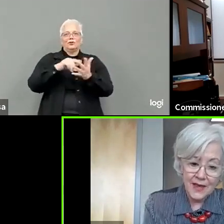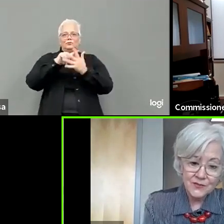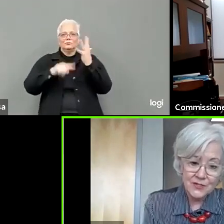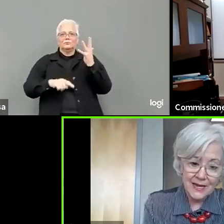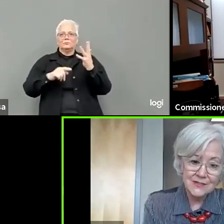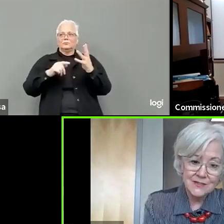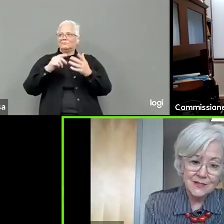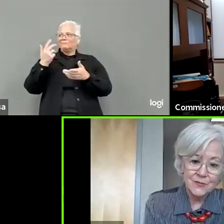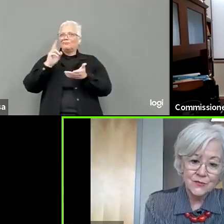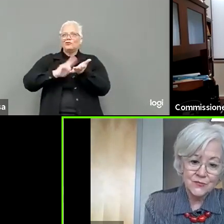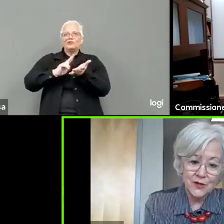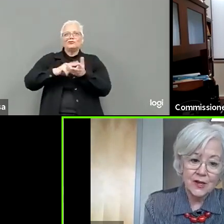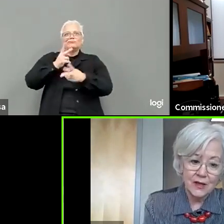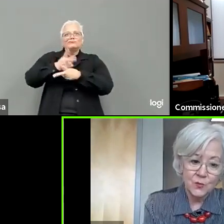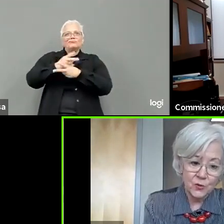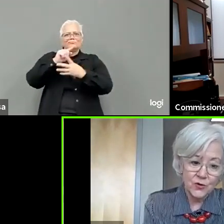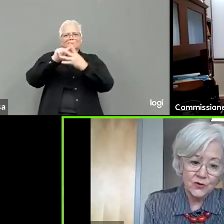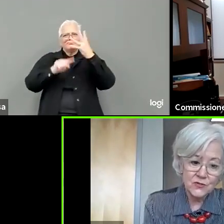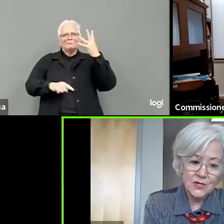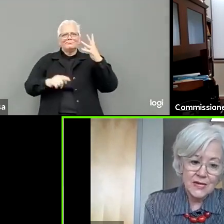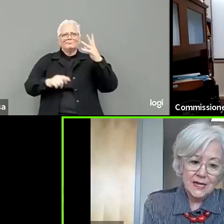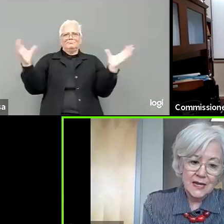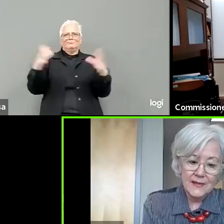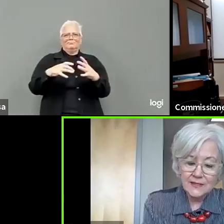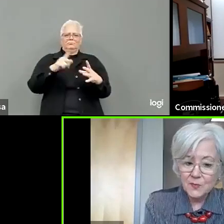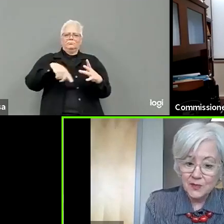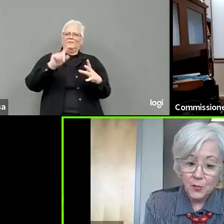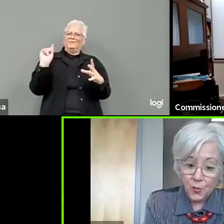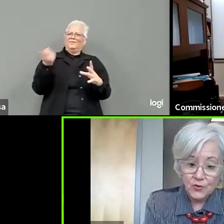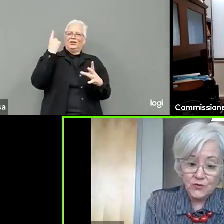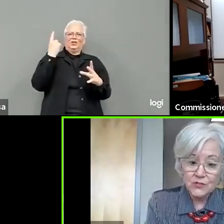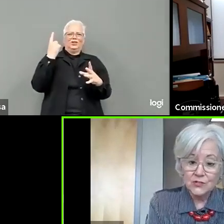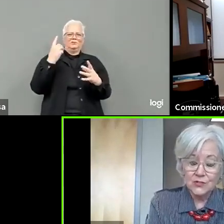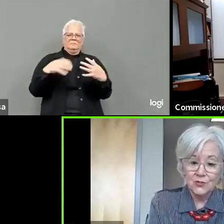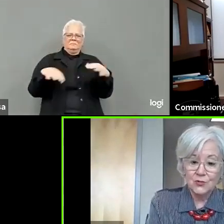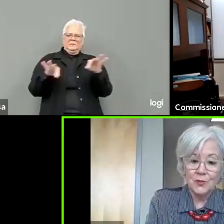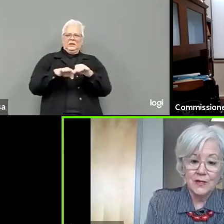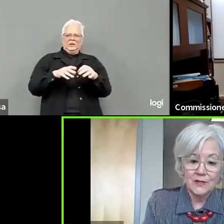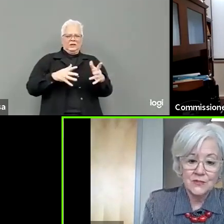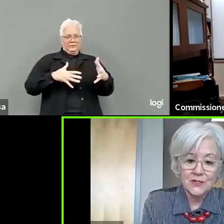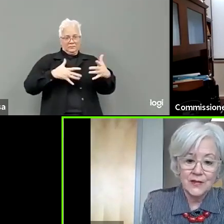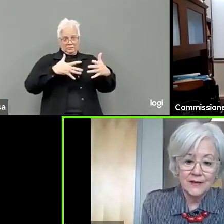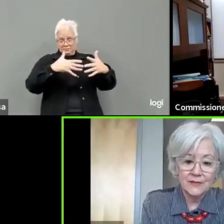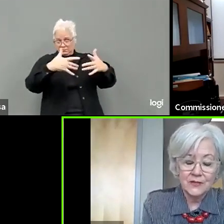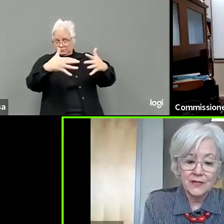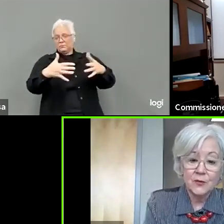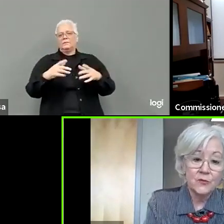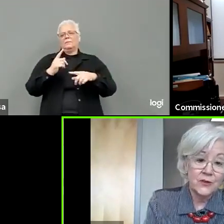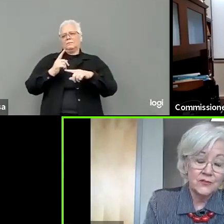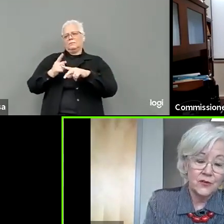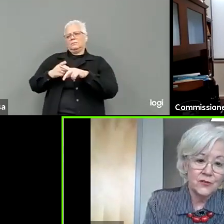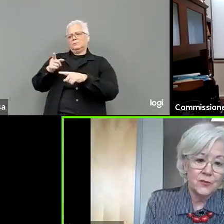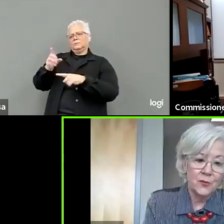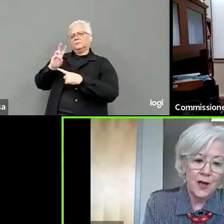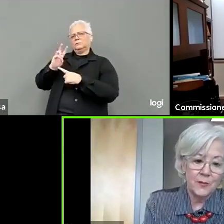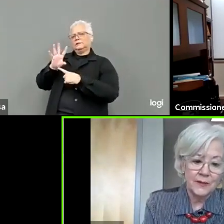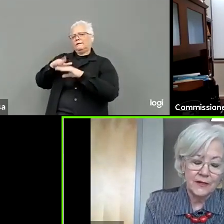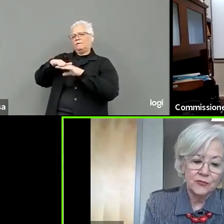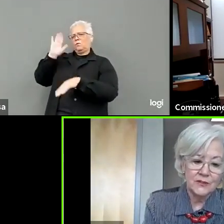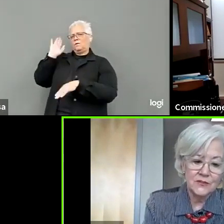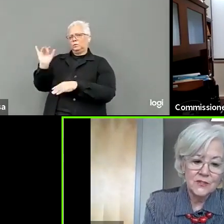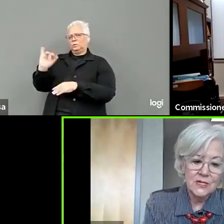able to vaccinate some of those frontline workers. And that's been important to do because they're dealing with very